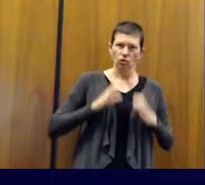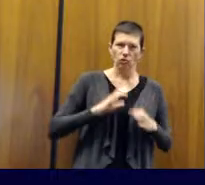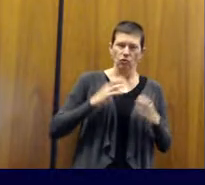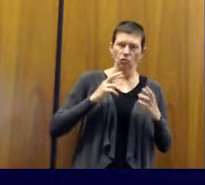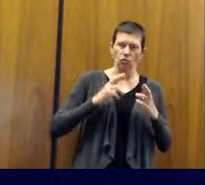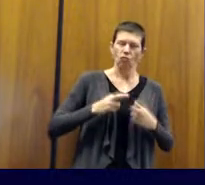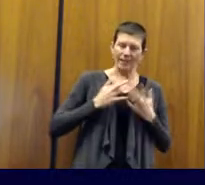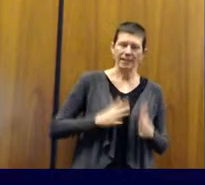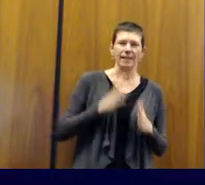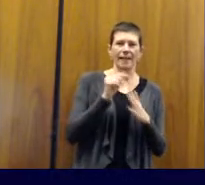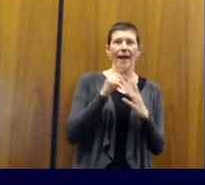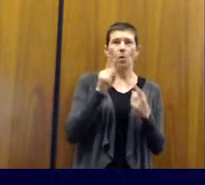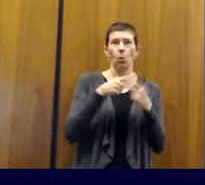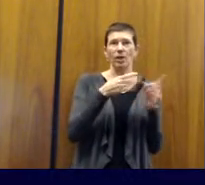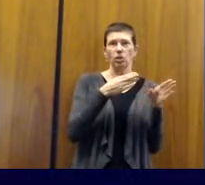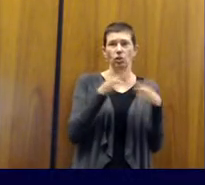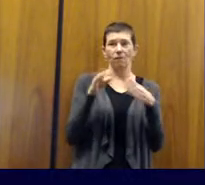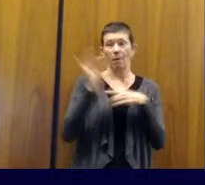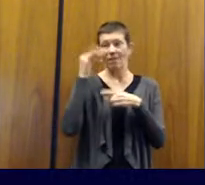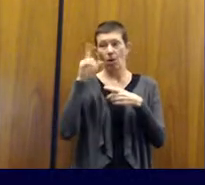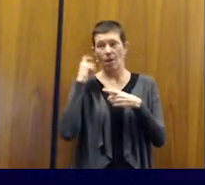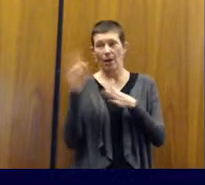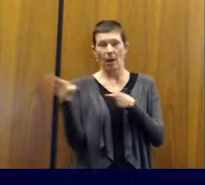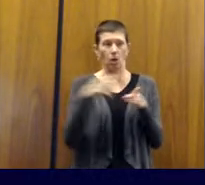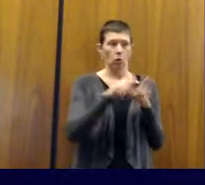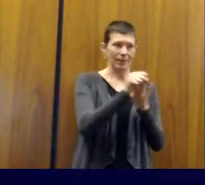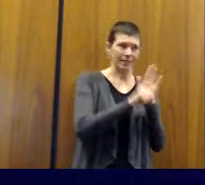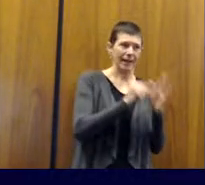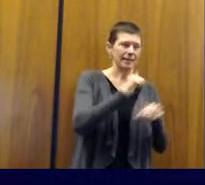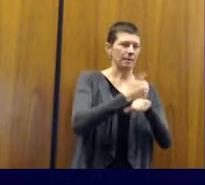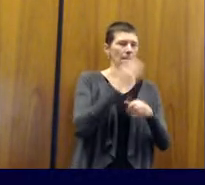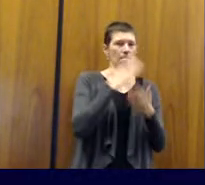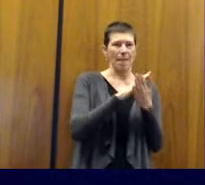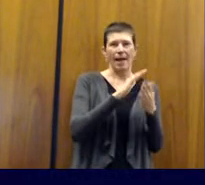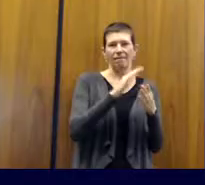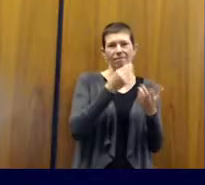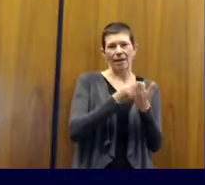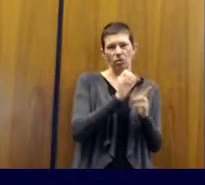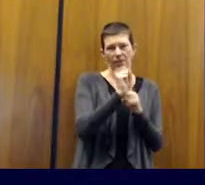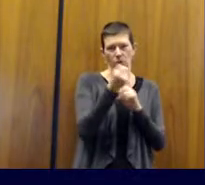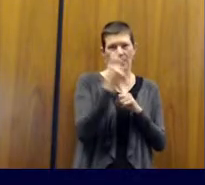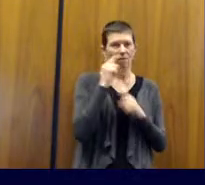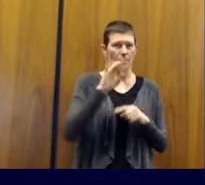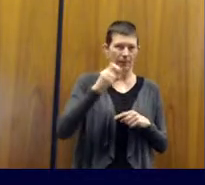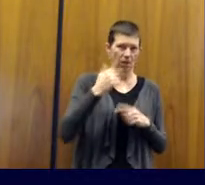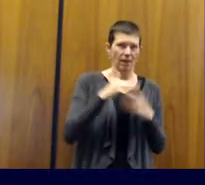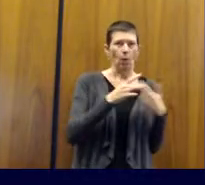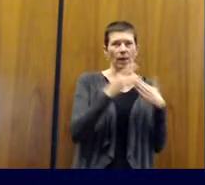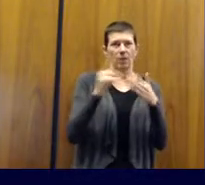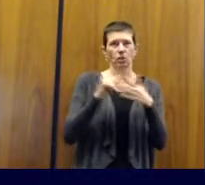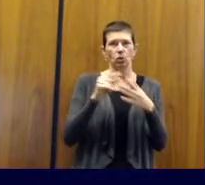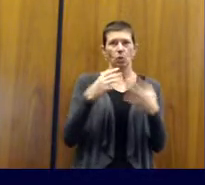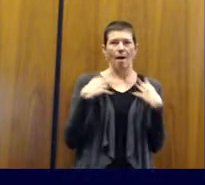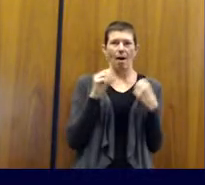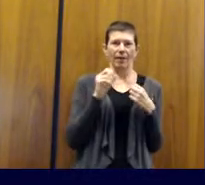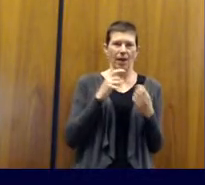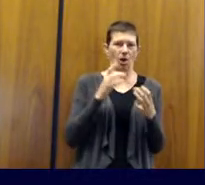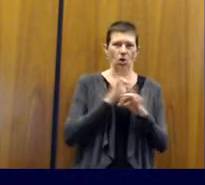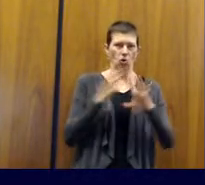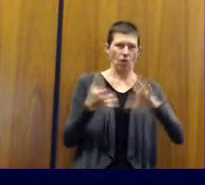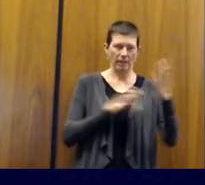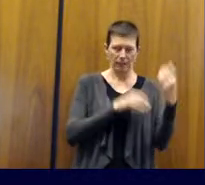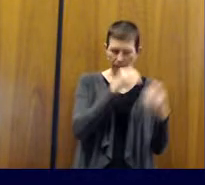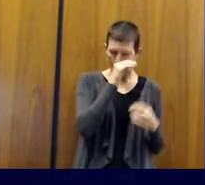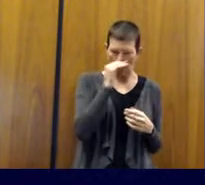shift costs from the federal government to the state, creating a bad financial situation for Michigan that will lead to a healthcare crisis.